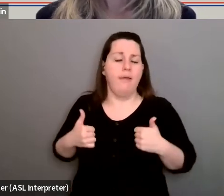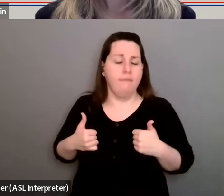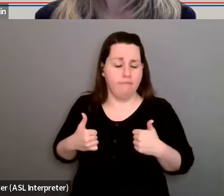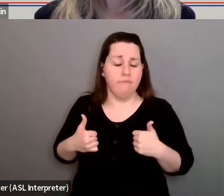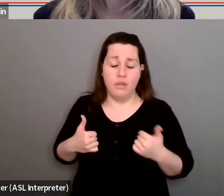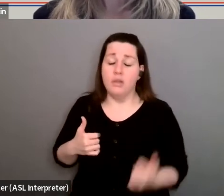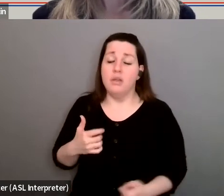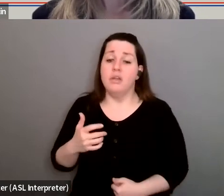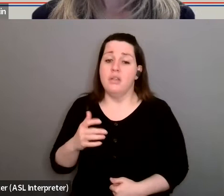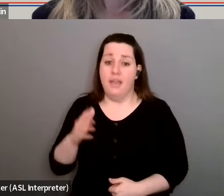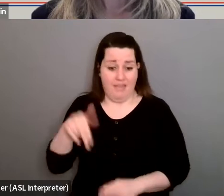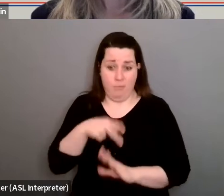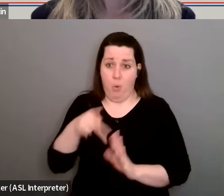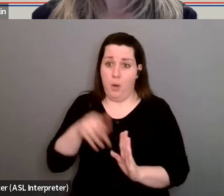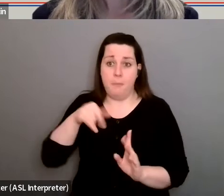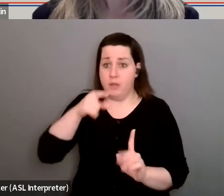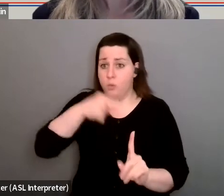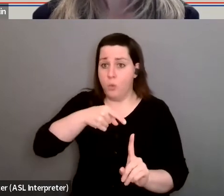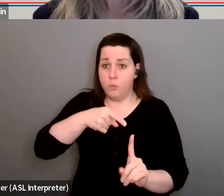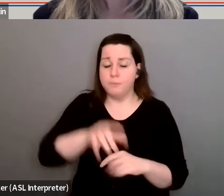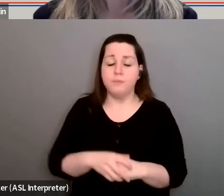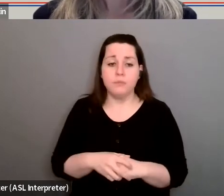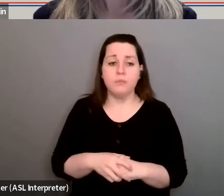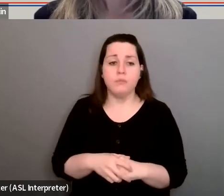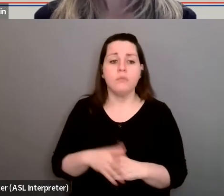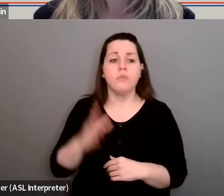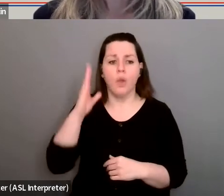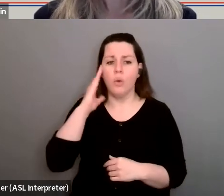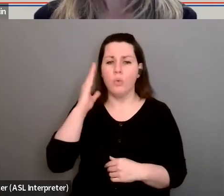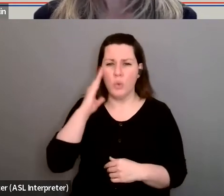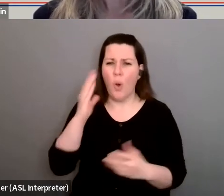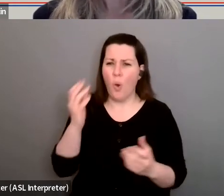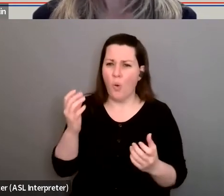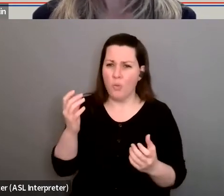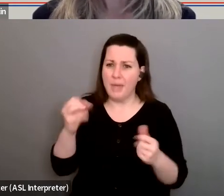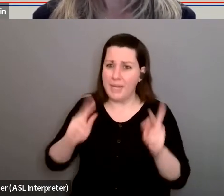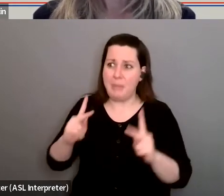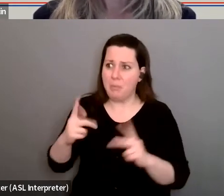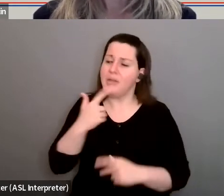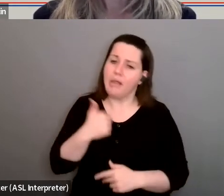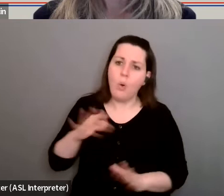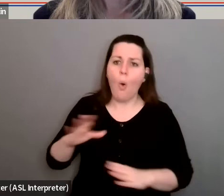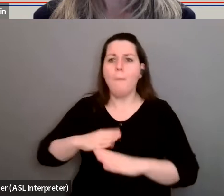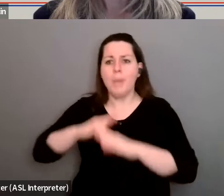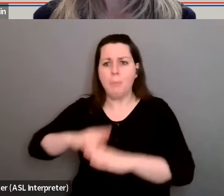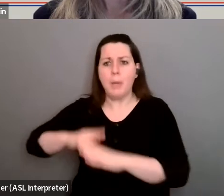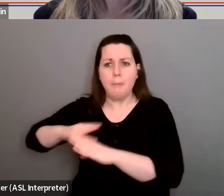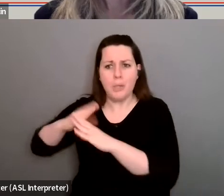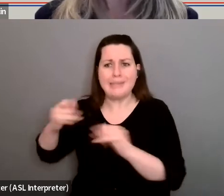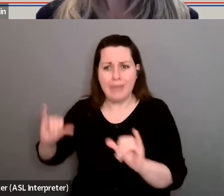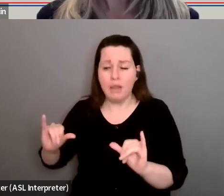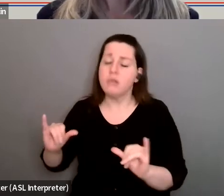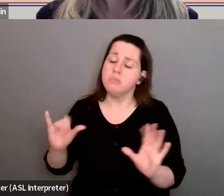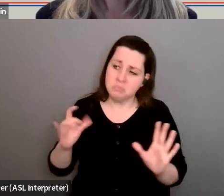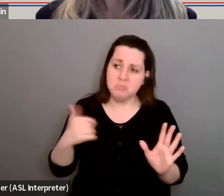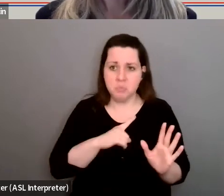program is all about. And, you know, we've heard from a lot of you that there have been barriers. And we've worked,